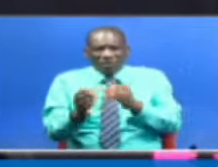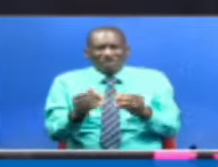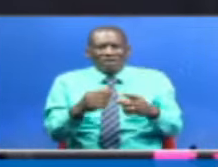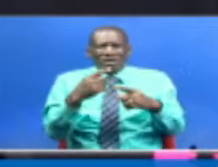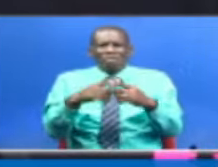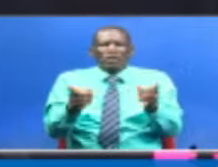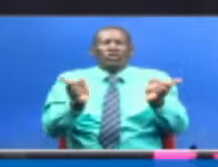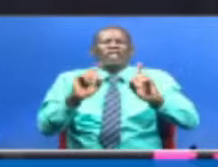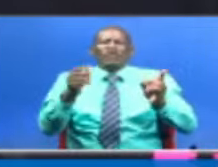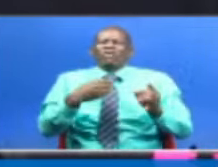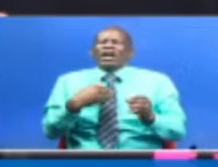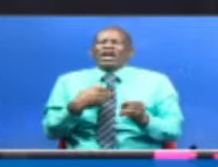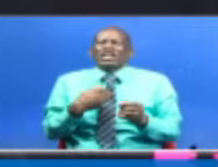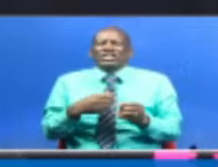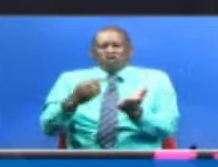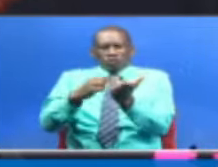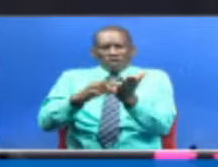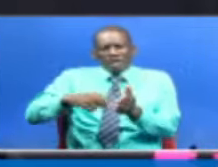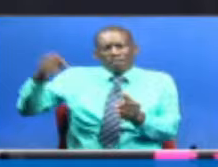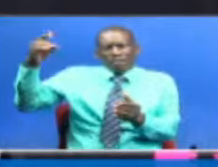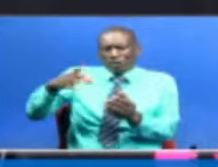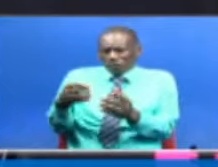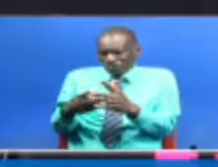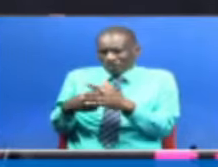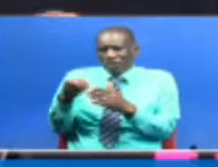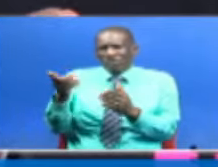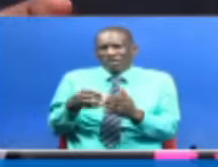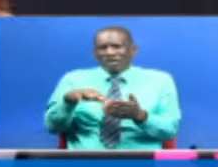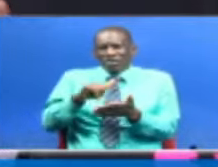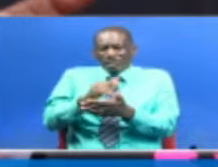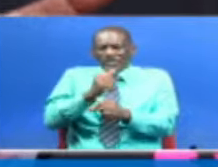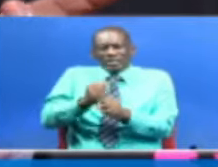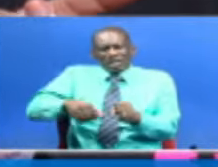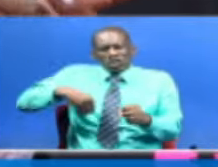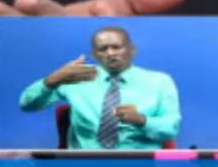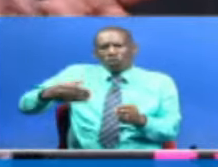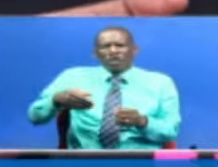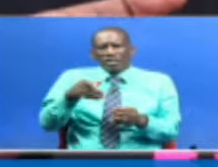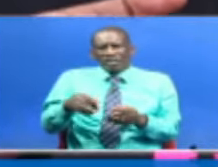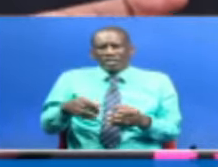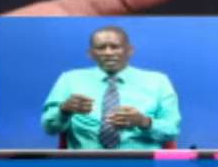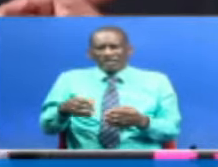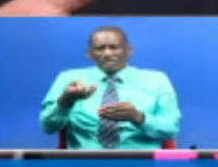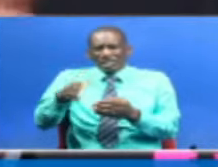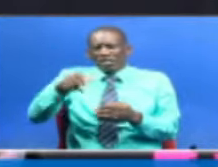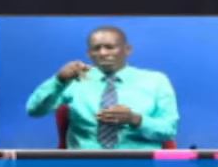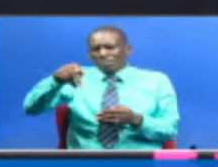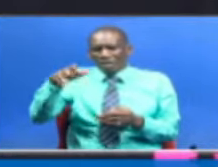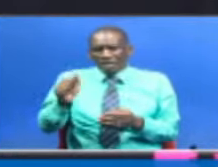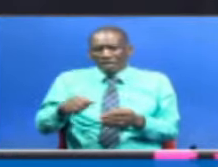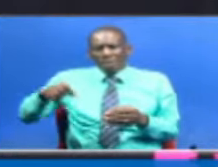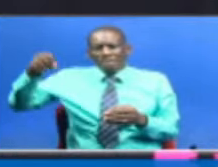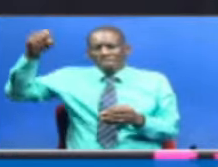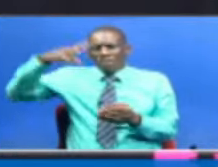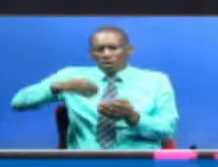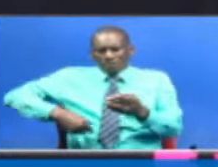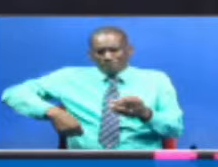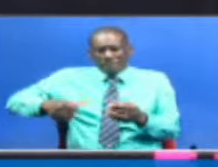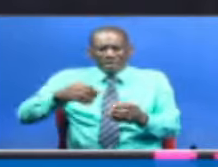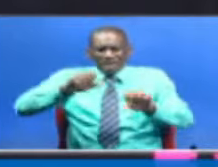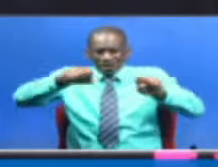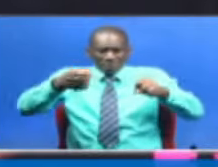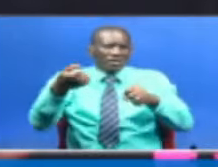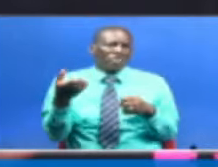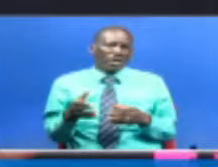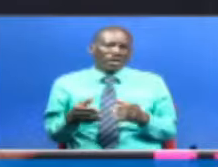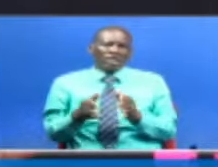have Uganda to help us to jump start. And that is done all the time. It is built into the PPA, the power purchase agreement.